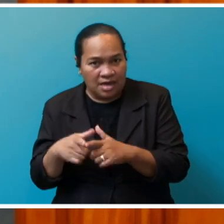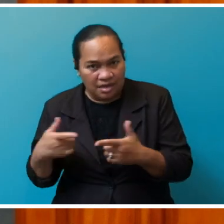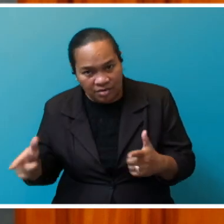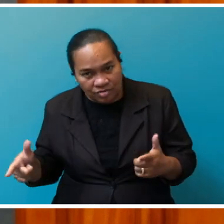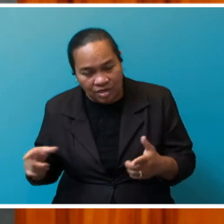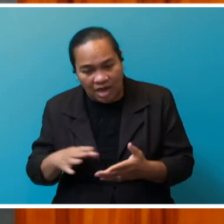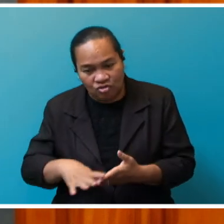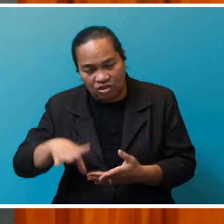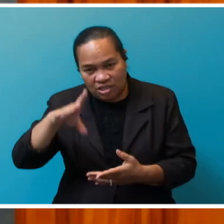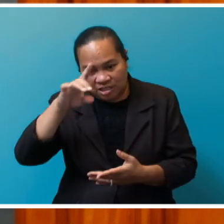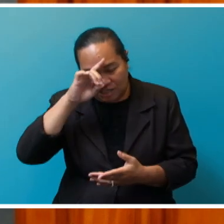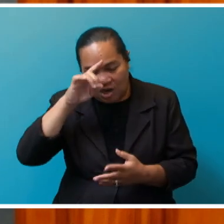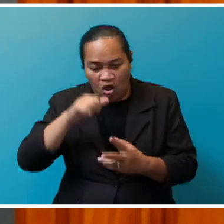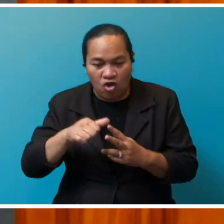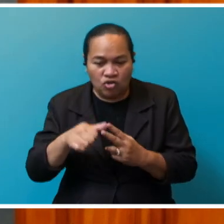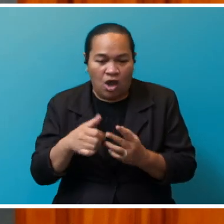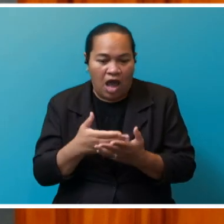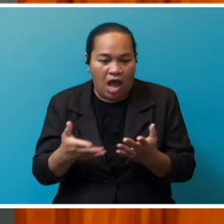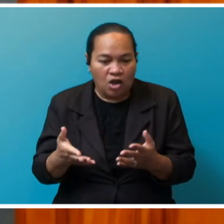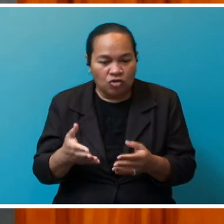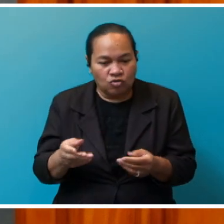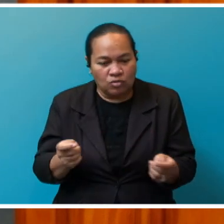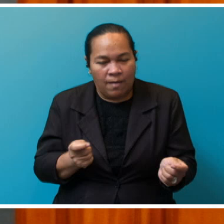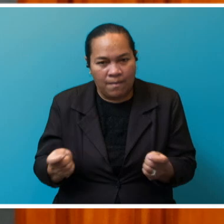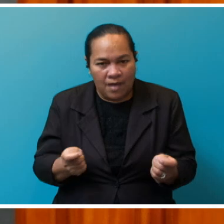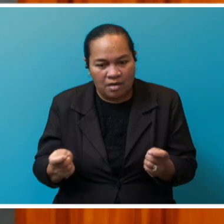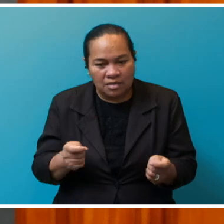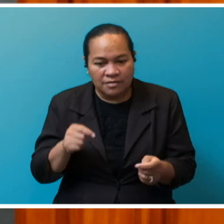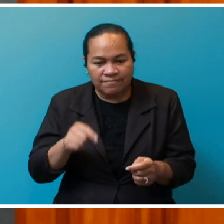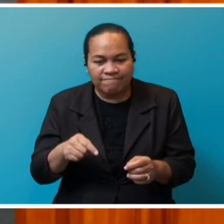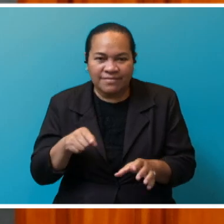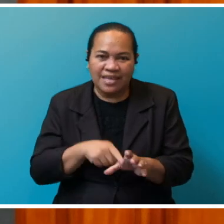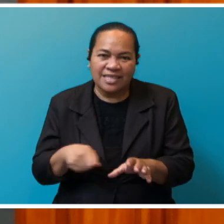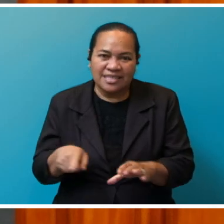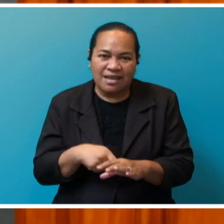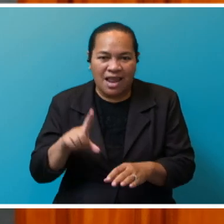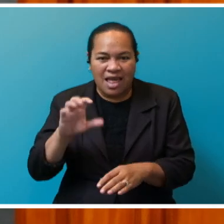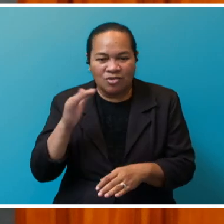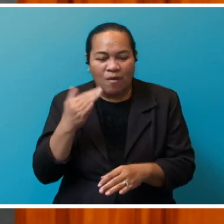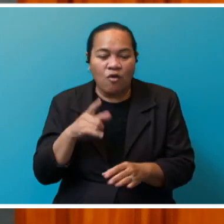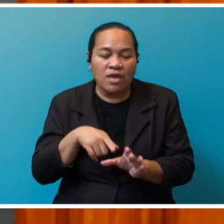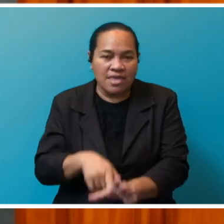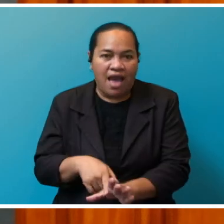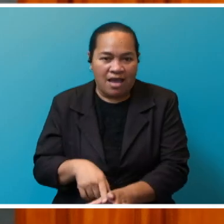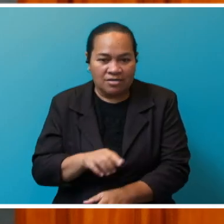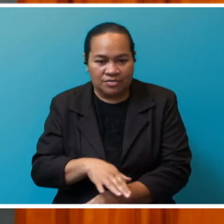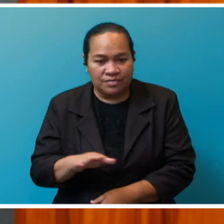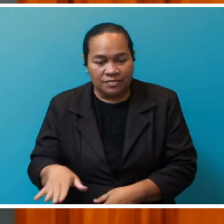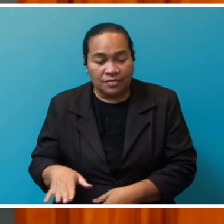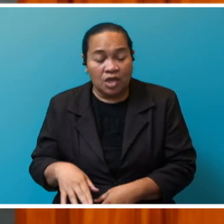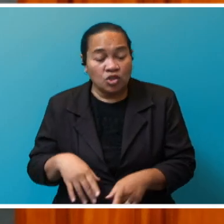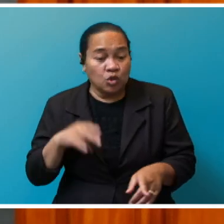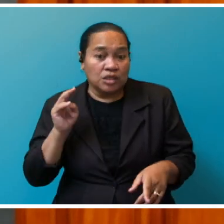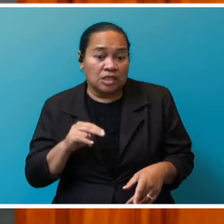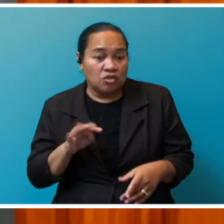education, and classroom management tailored for younger learners. And secondary graduates in primary schools are required to complete